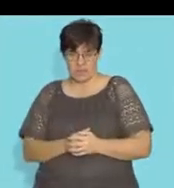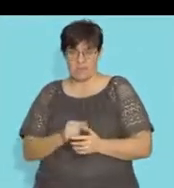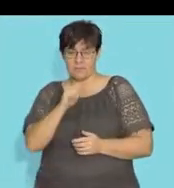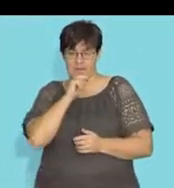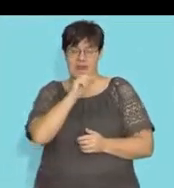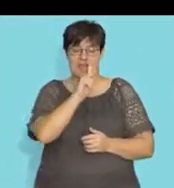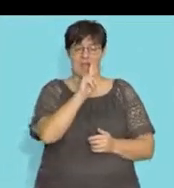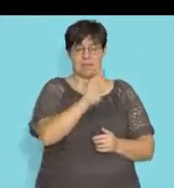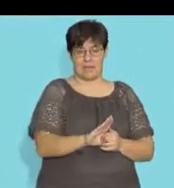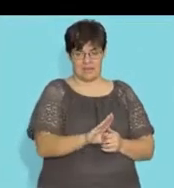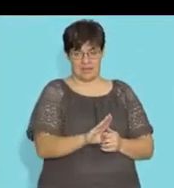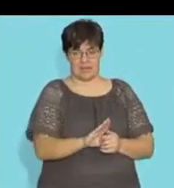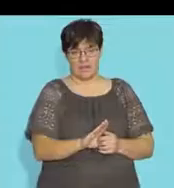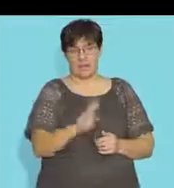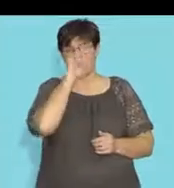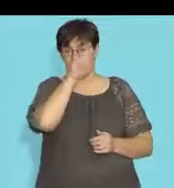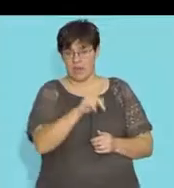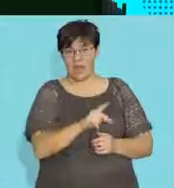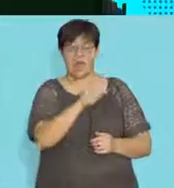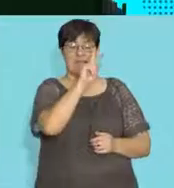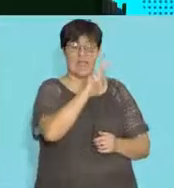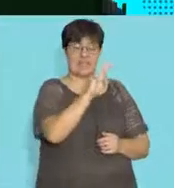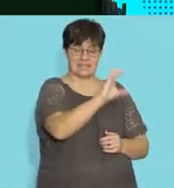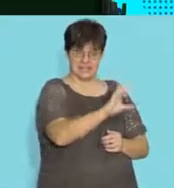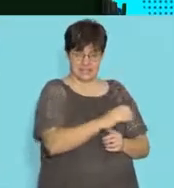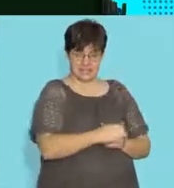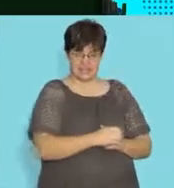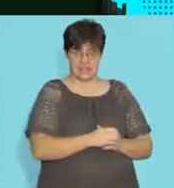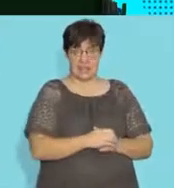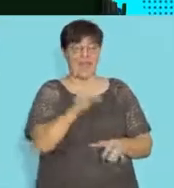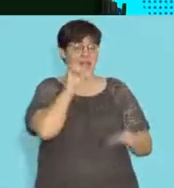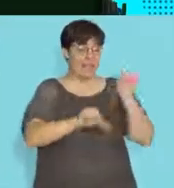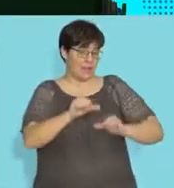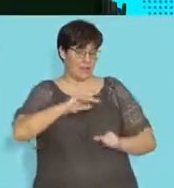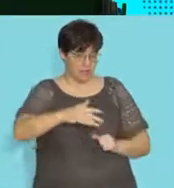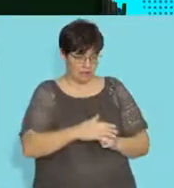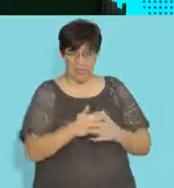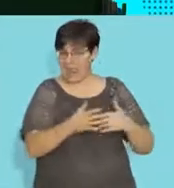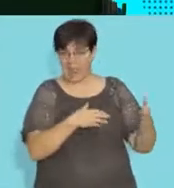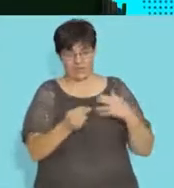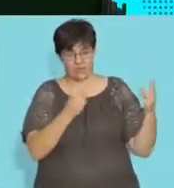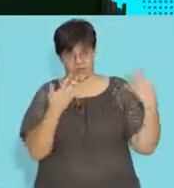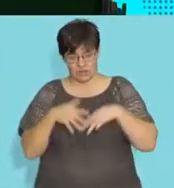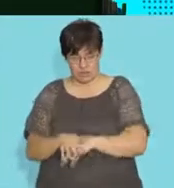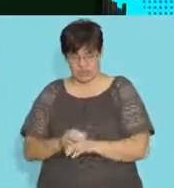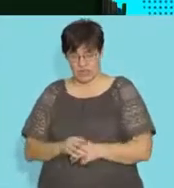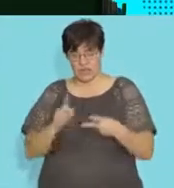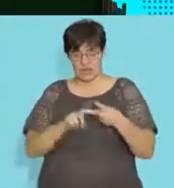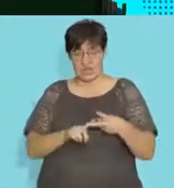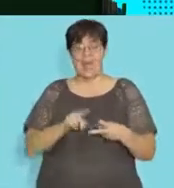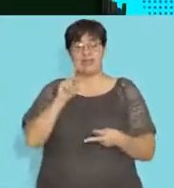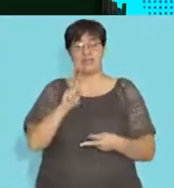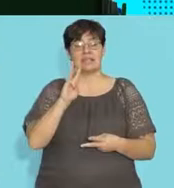it Kb. So just to remind you, we've got Kc for chemical equilibrium of any reaction. Then we